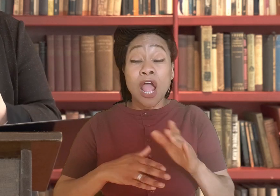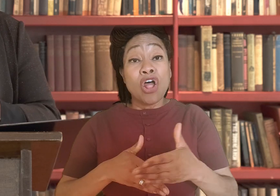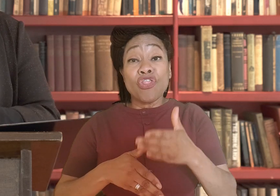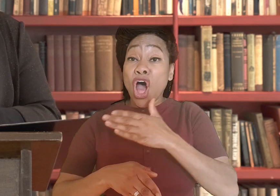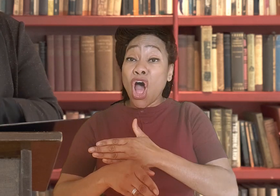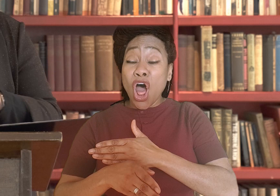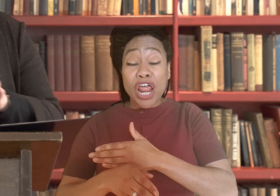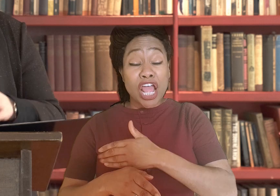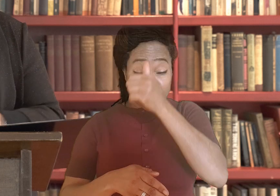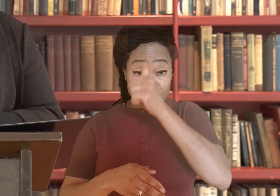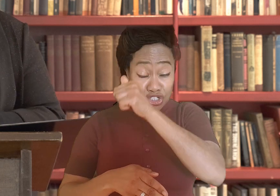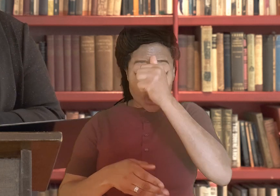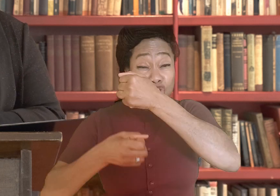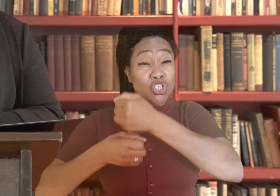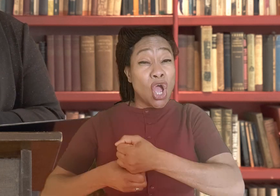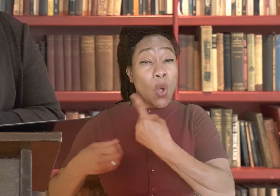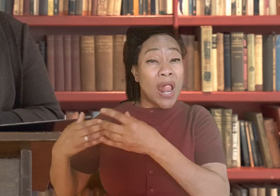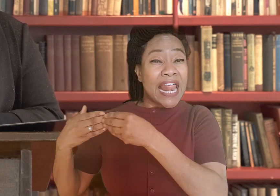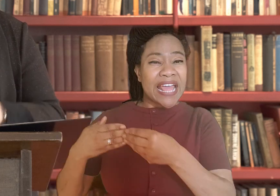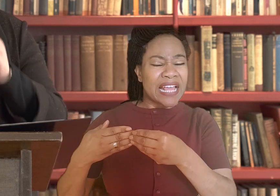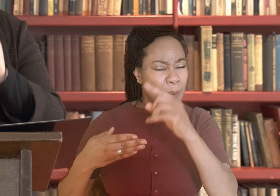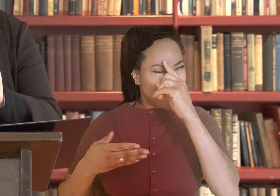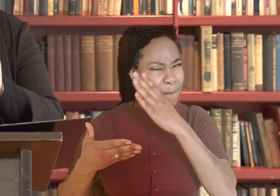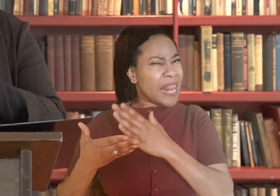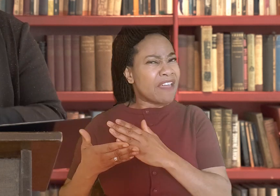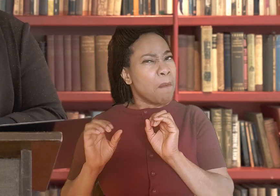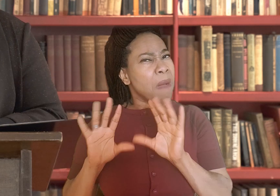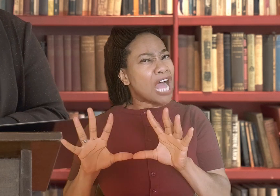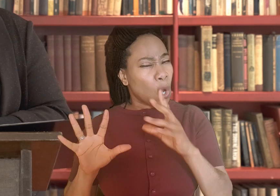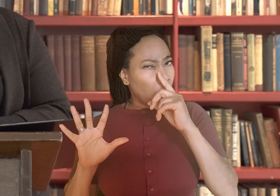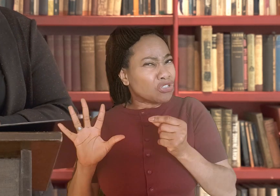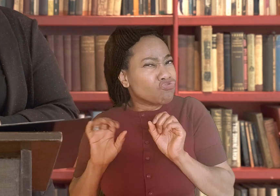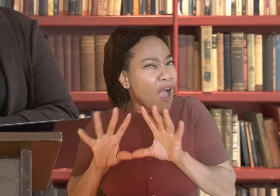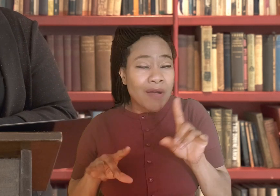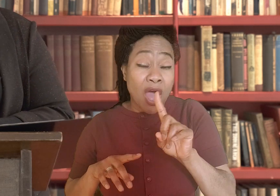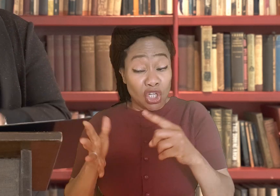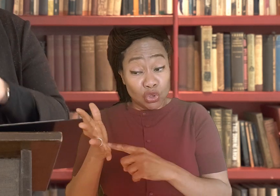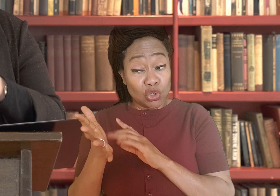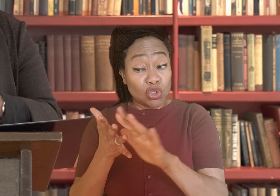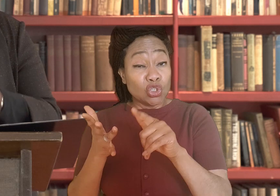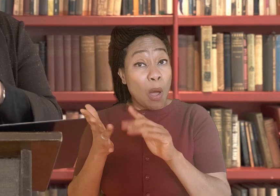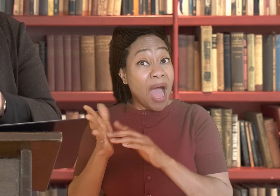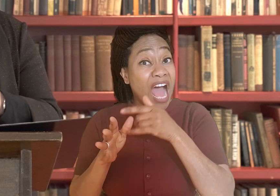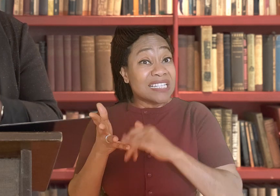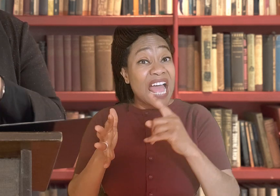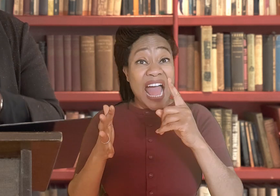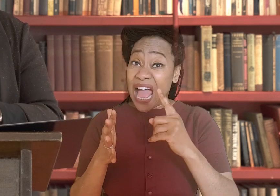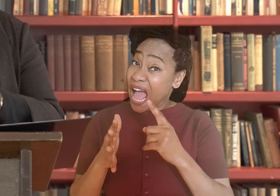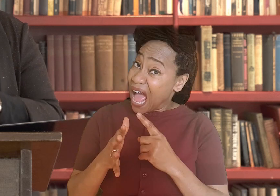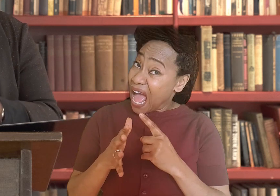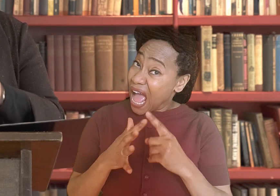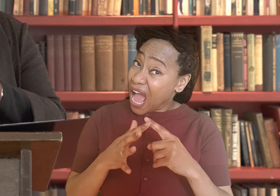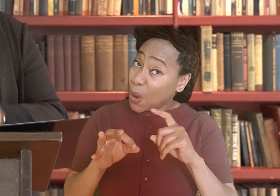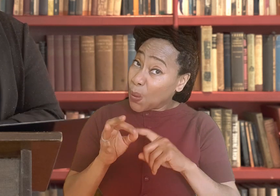leaders of the Christian church didn't believe in magic or witchcraft, but that changed with the teachings of Thomas Aquinas, when magic and witchcraft